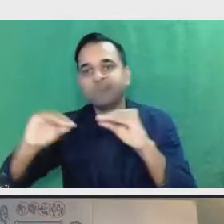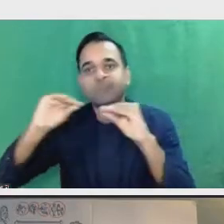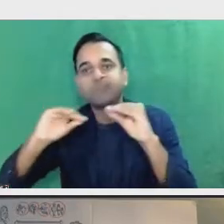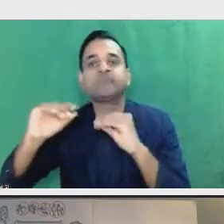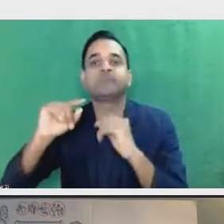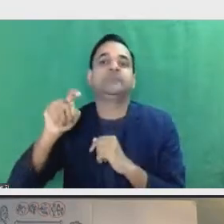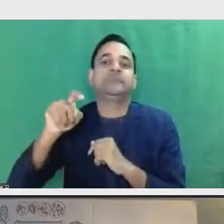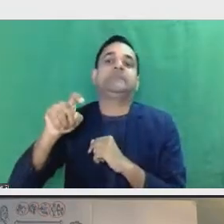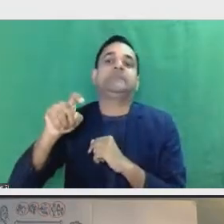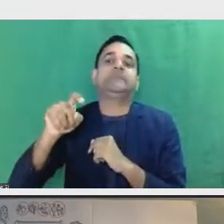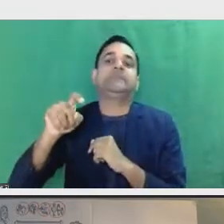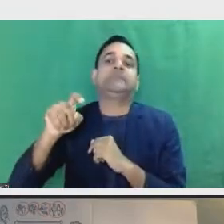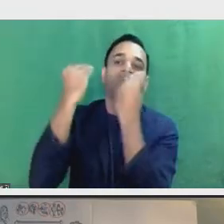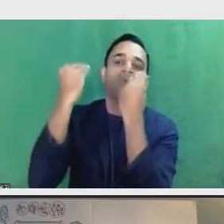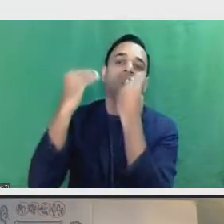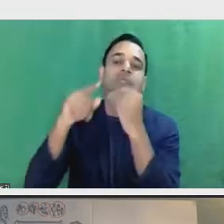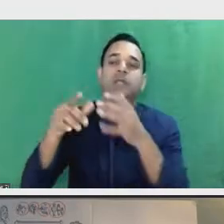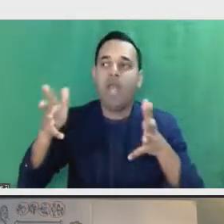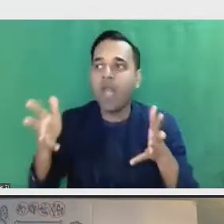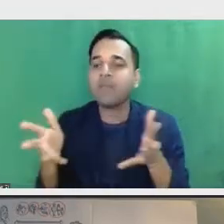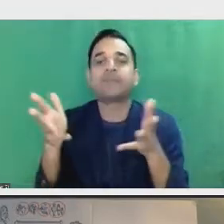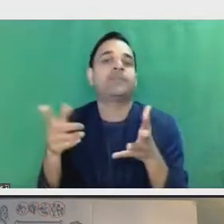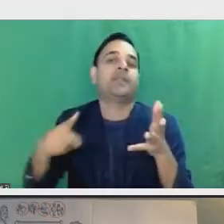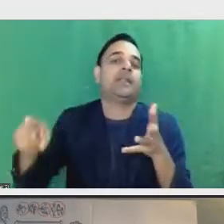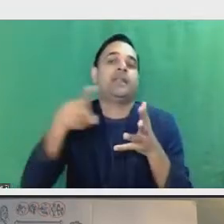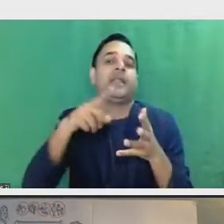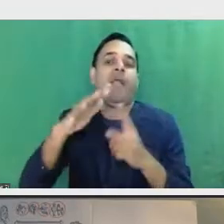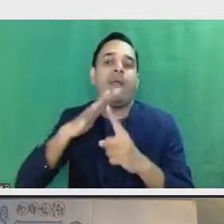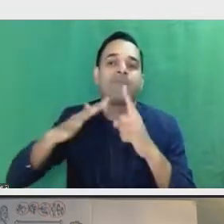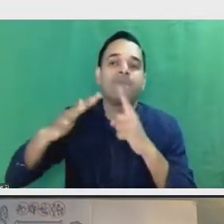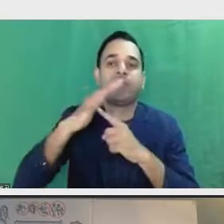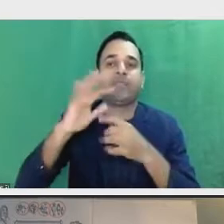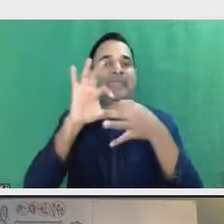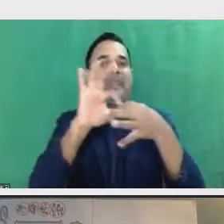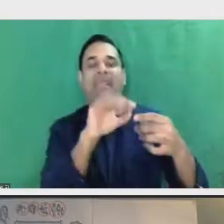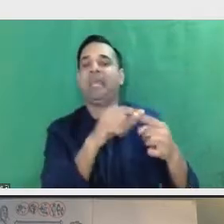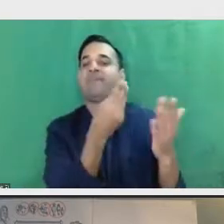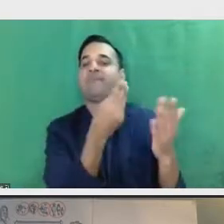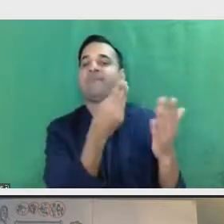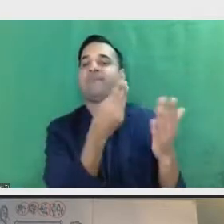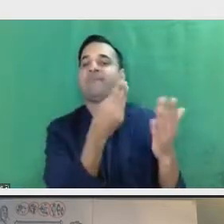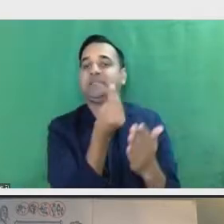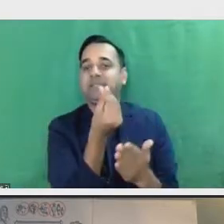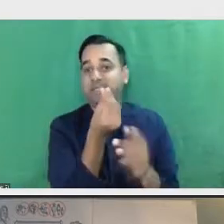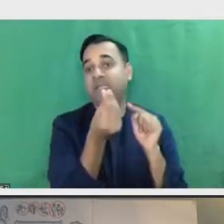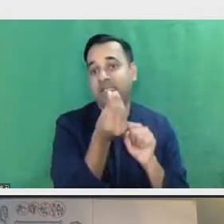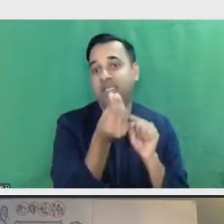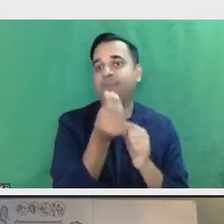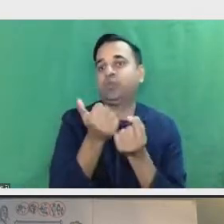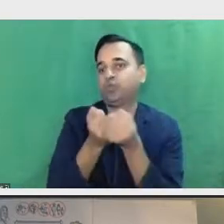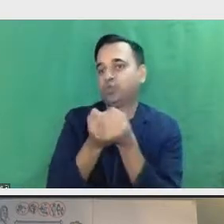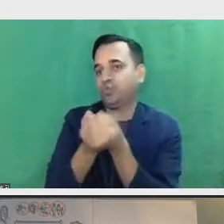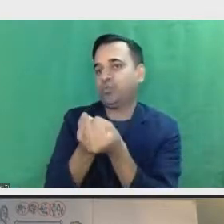of capacities they need. So I think that's the one kind of empowerment or inclusivity I really feel is really needed, is